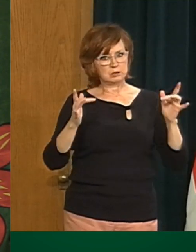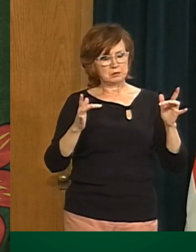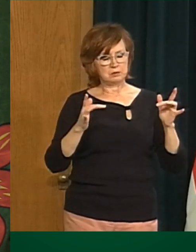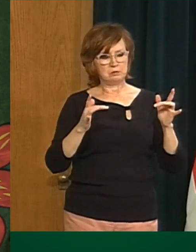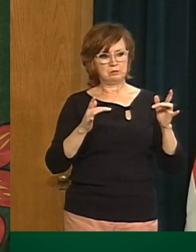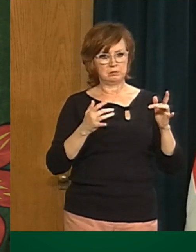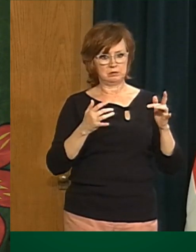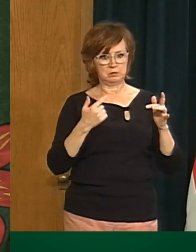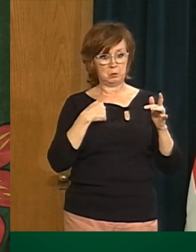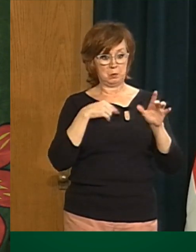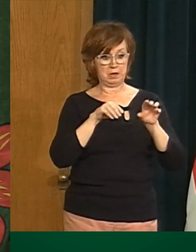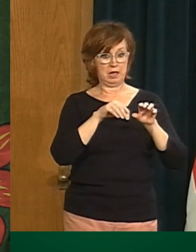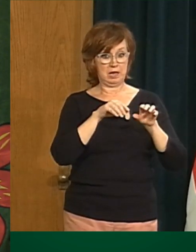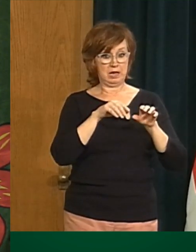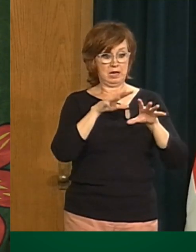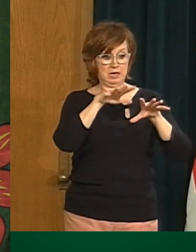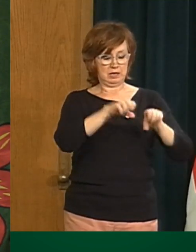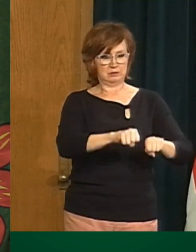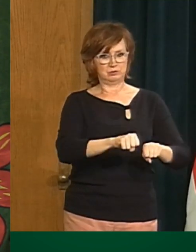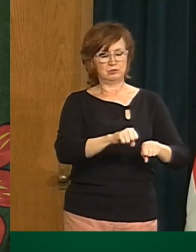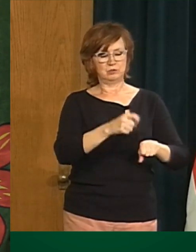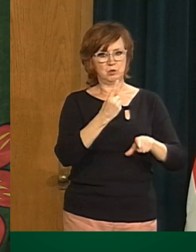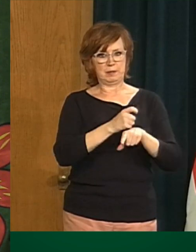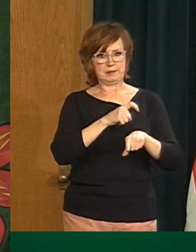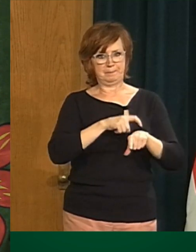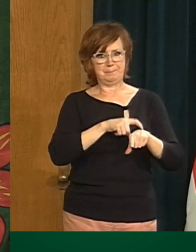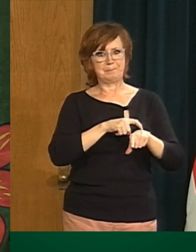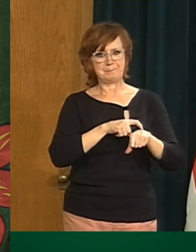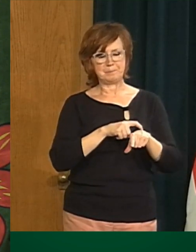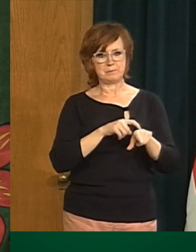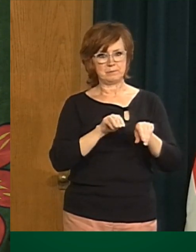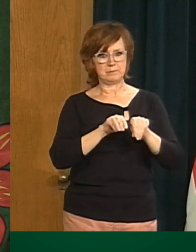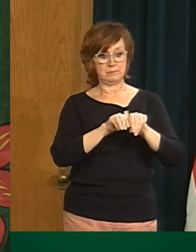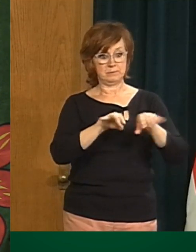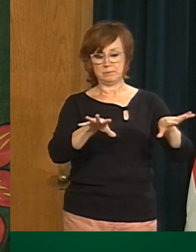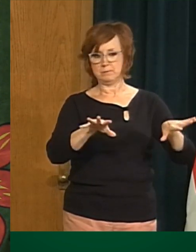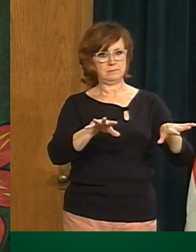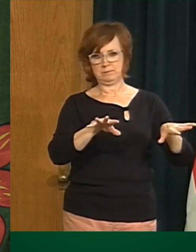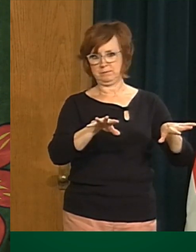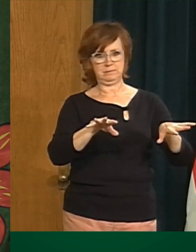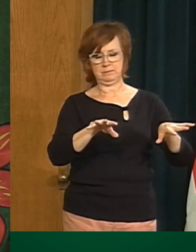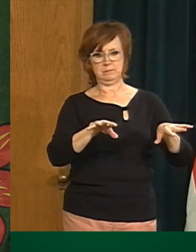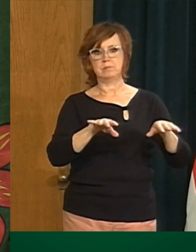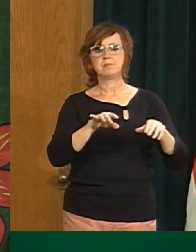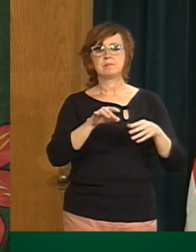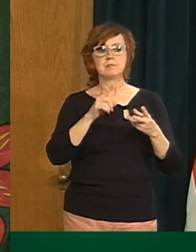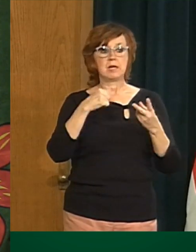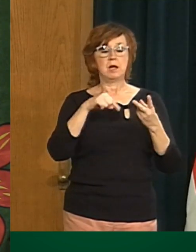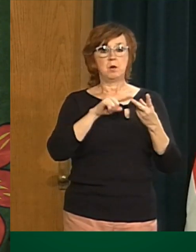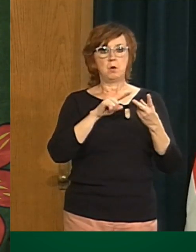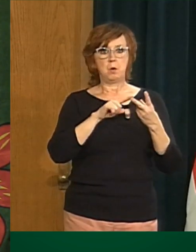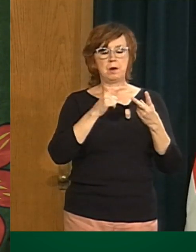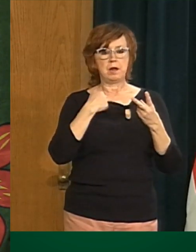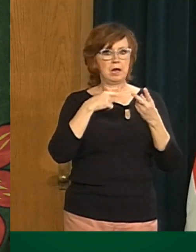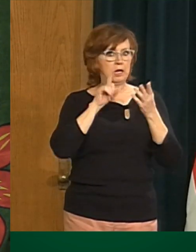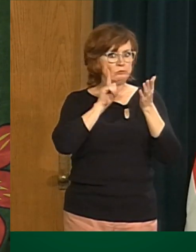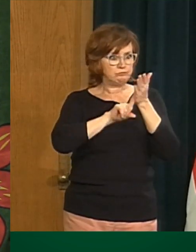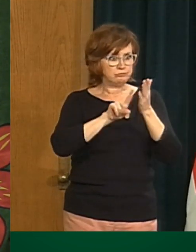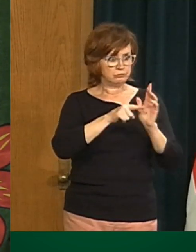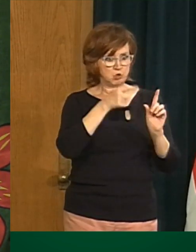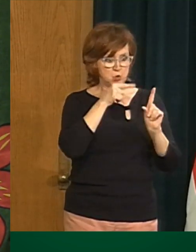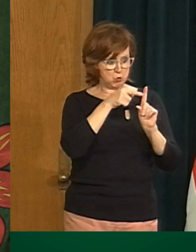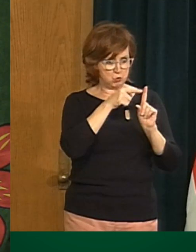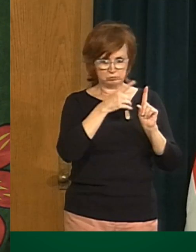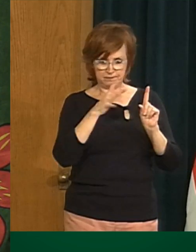the testing that was implemented immediately, I might add, that we seem to be making our way with respect